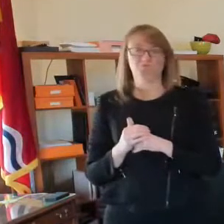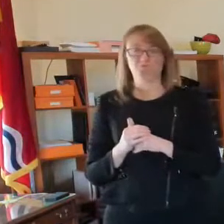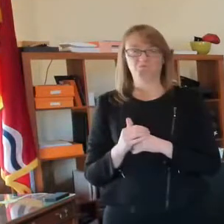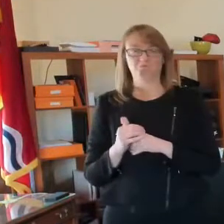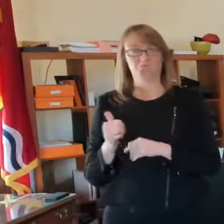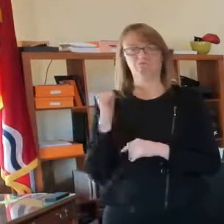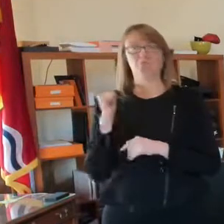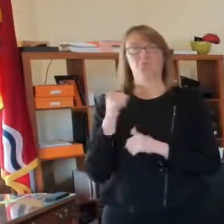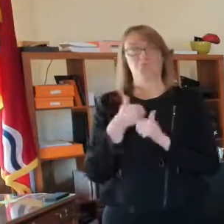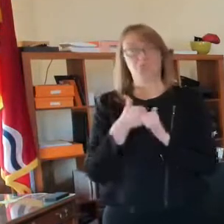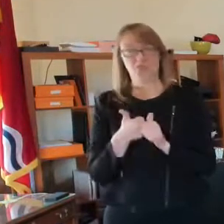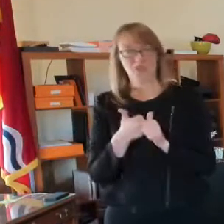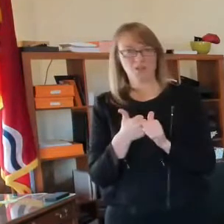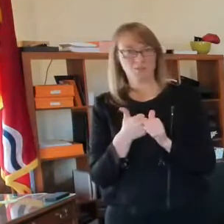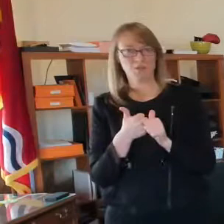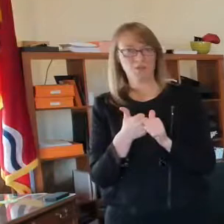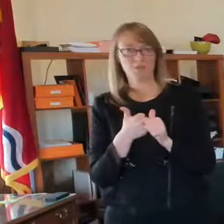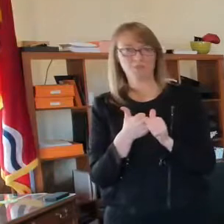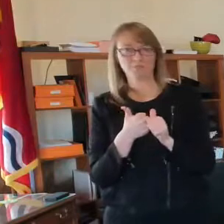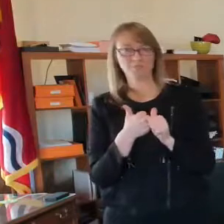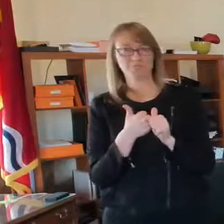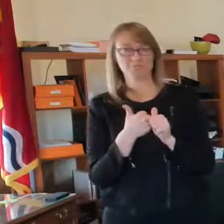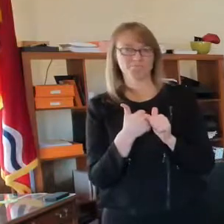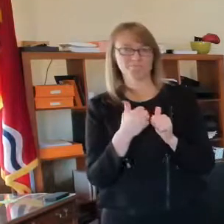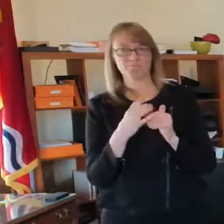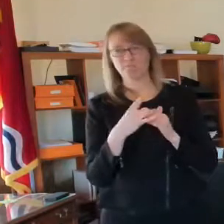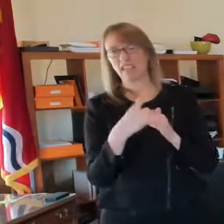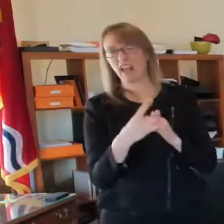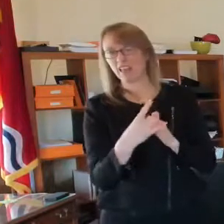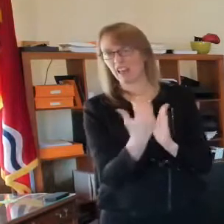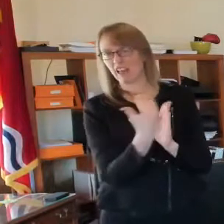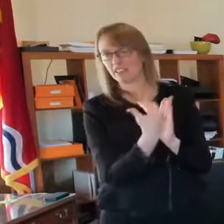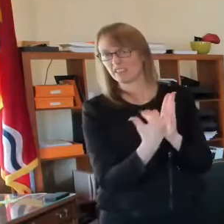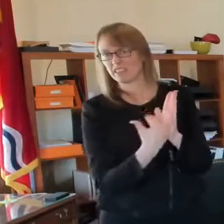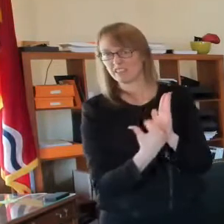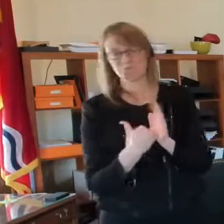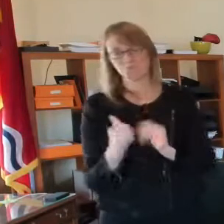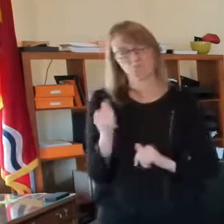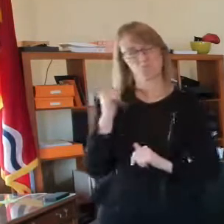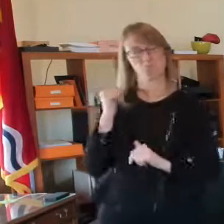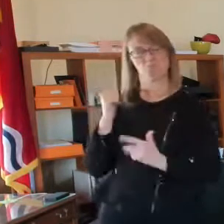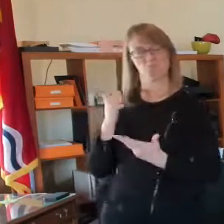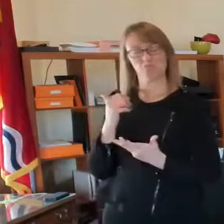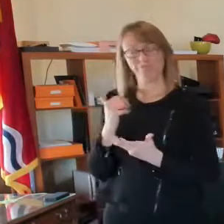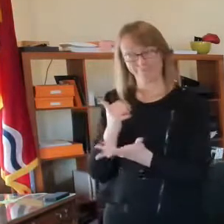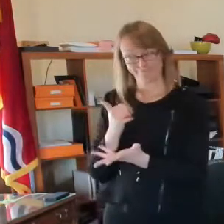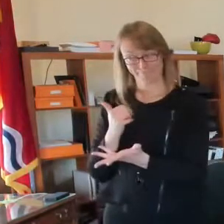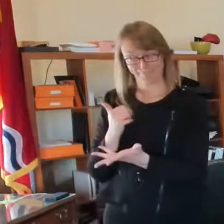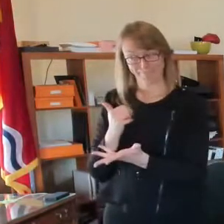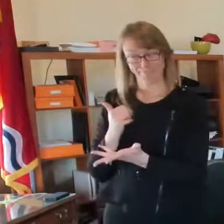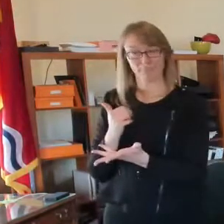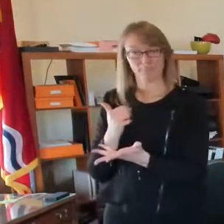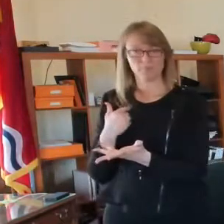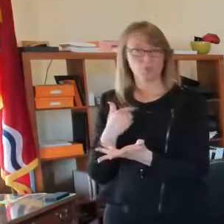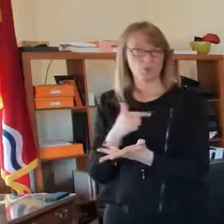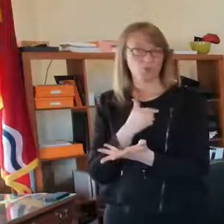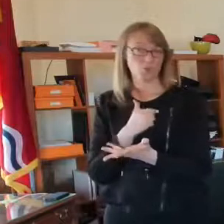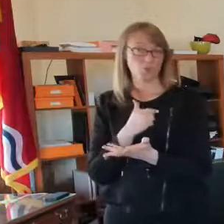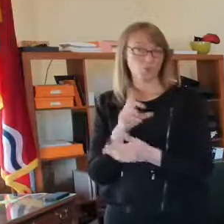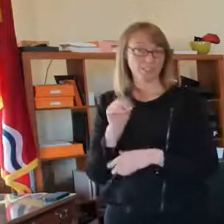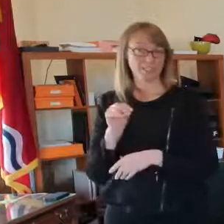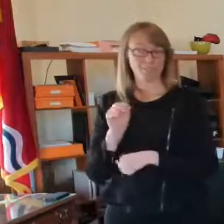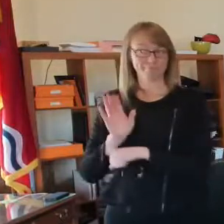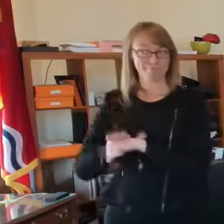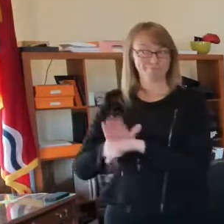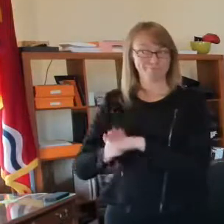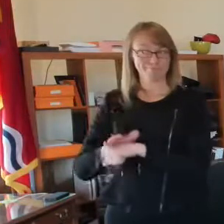enforce those regulations, mask wearing and social distancing, and when that is the case, then we do give them a warning, and